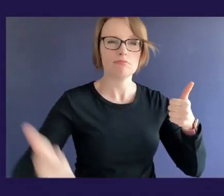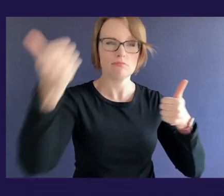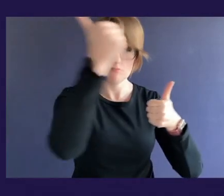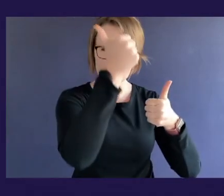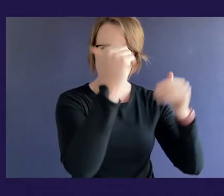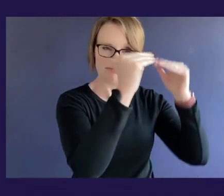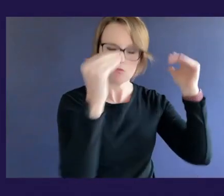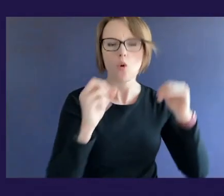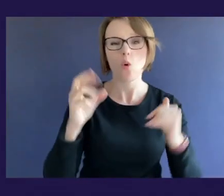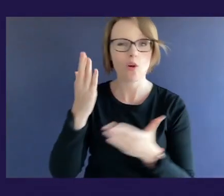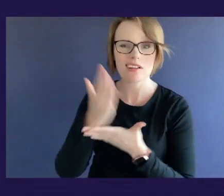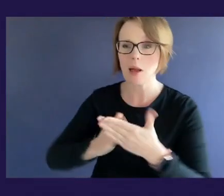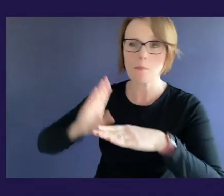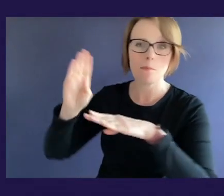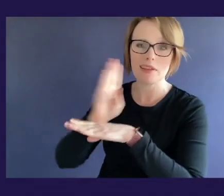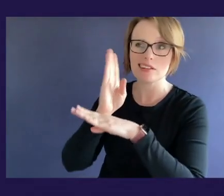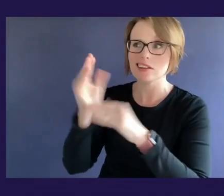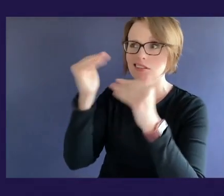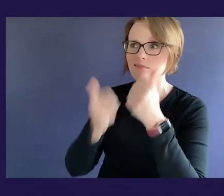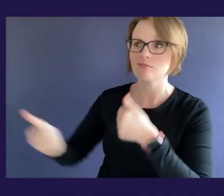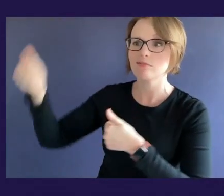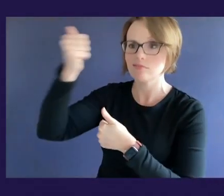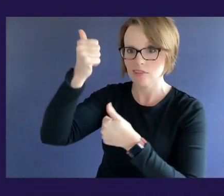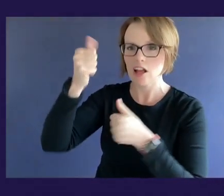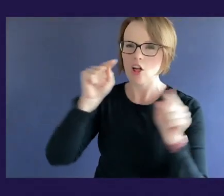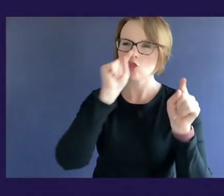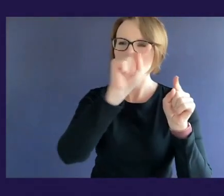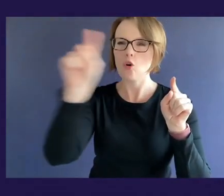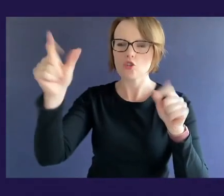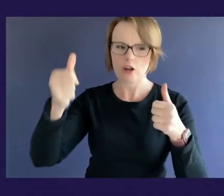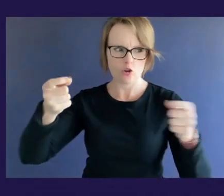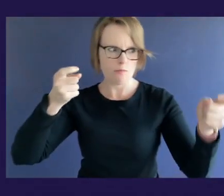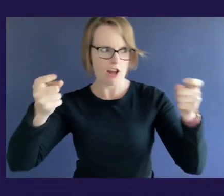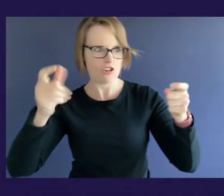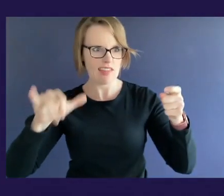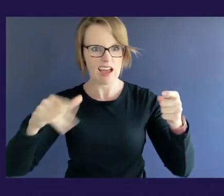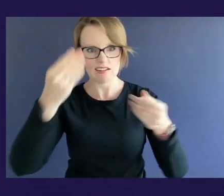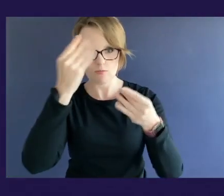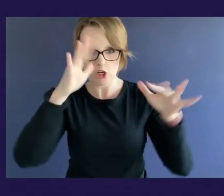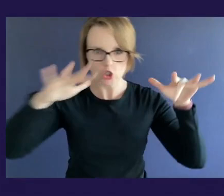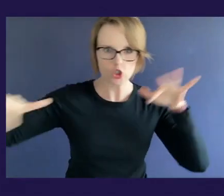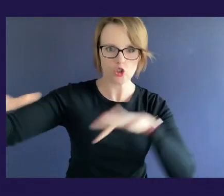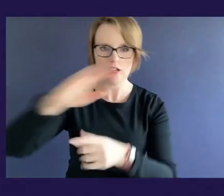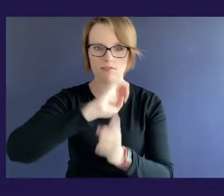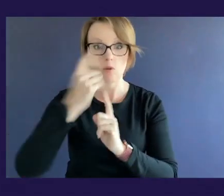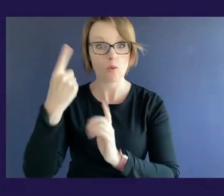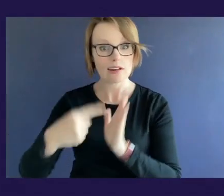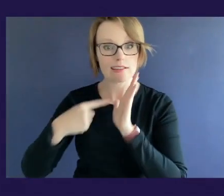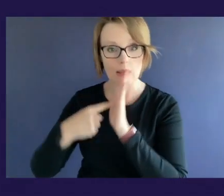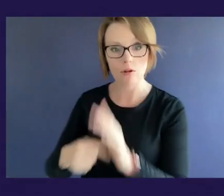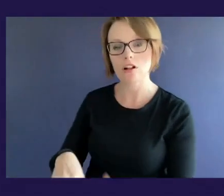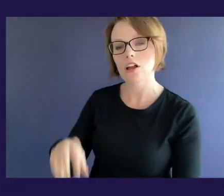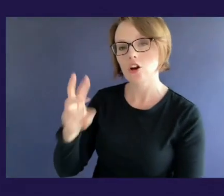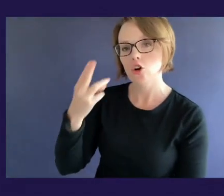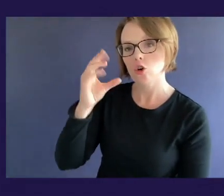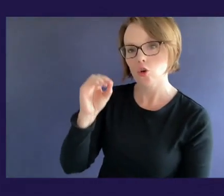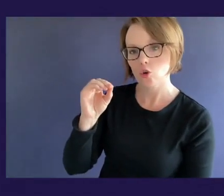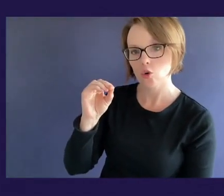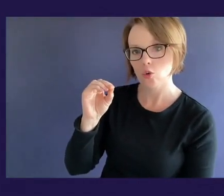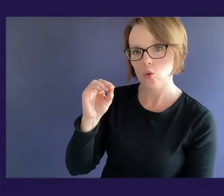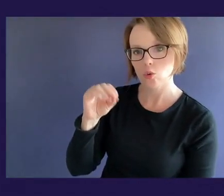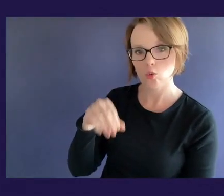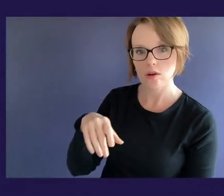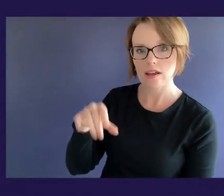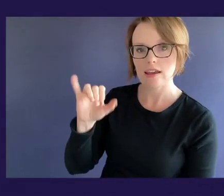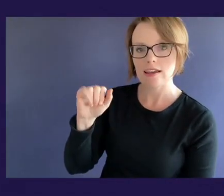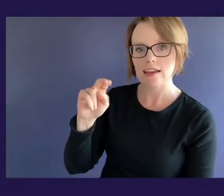try to manage the information environment. A great example of this is the World Health Organization's Infodemic Manager Training